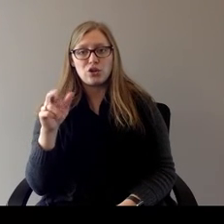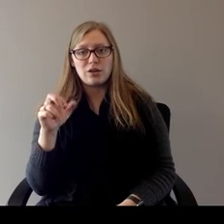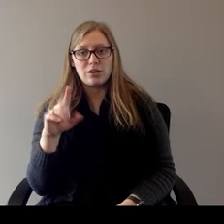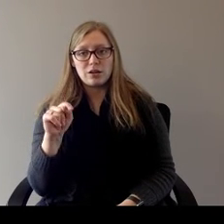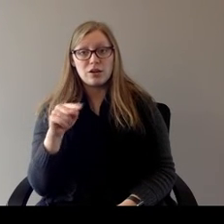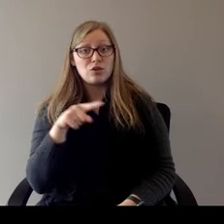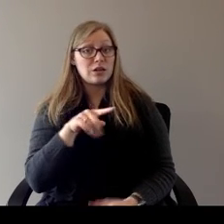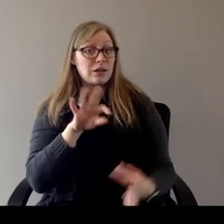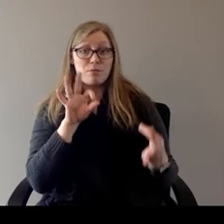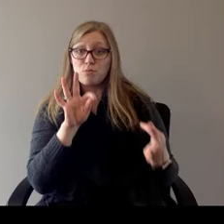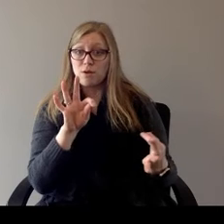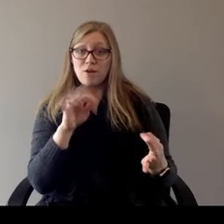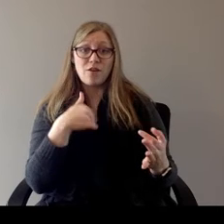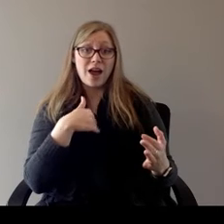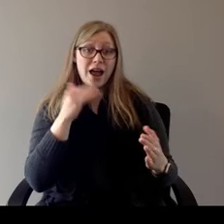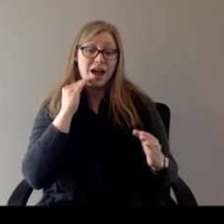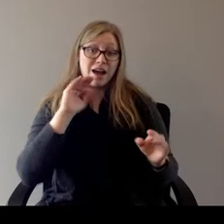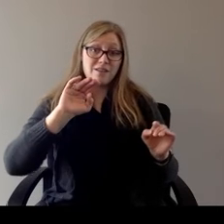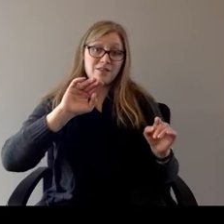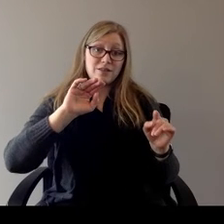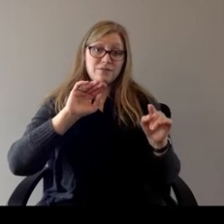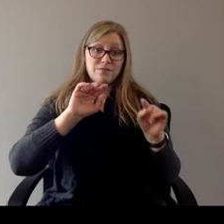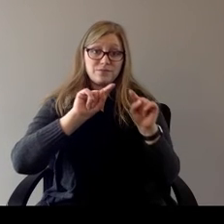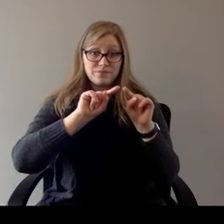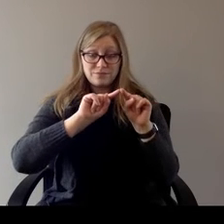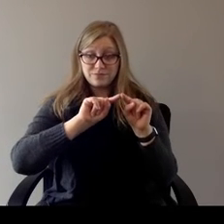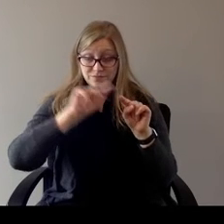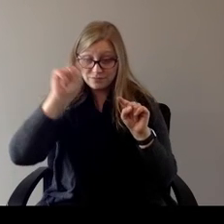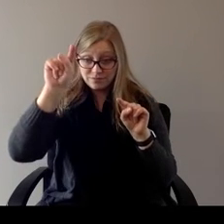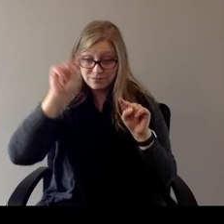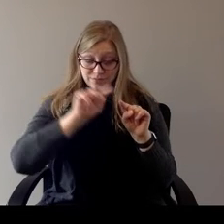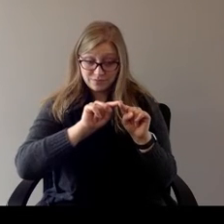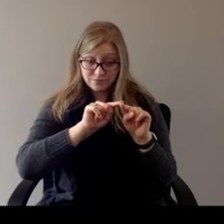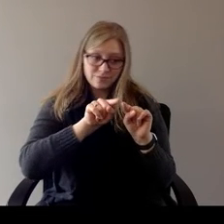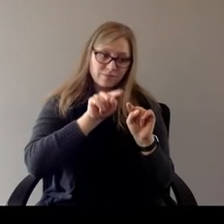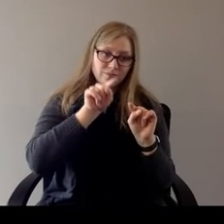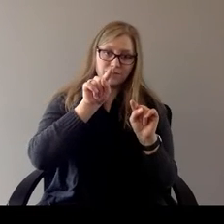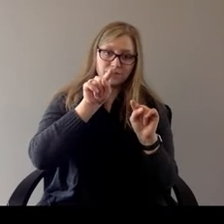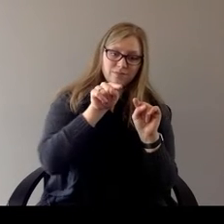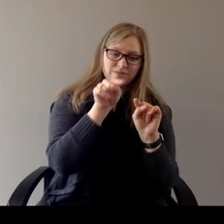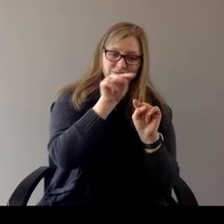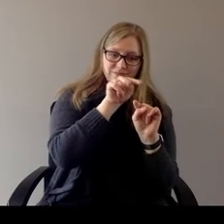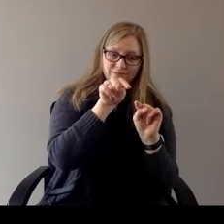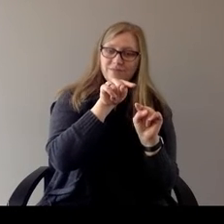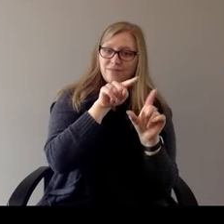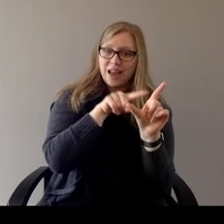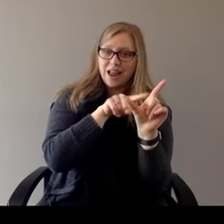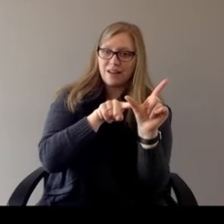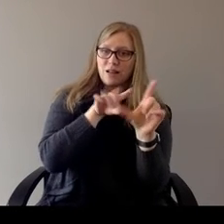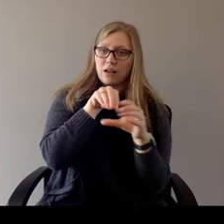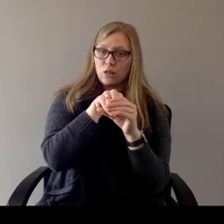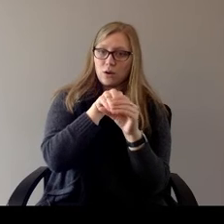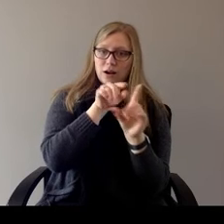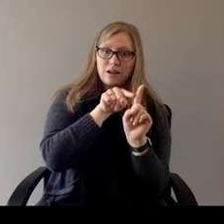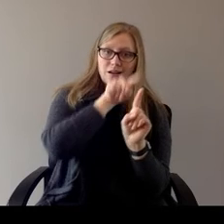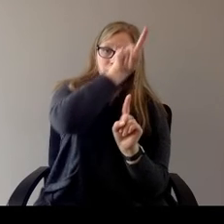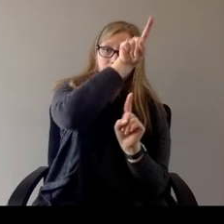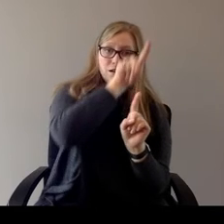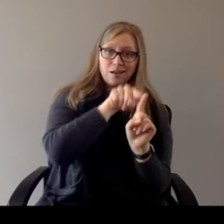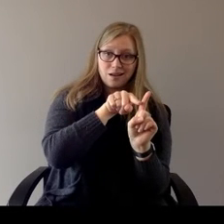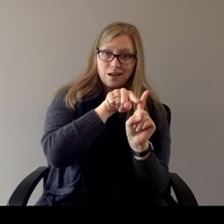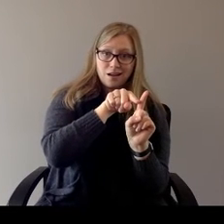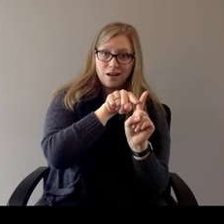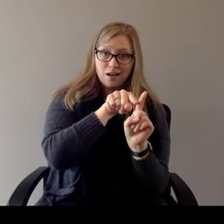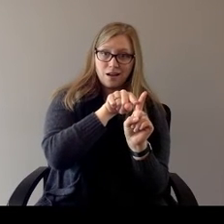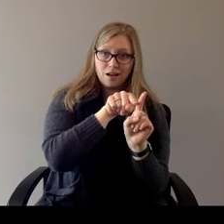a side, the included angle, and the other side, the adjacent side, being the